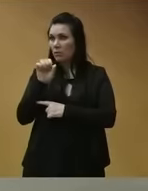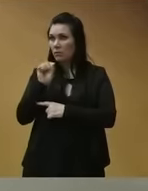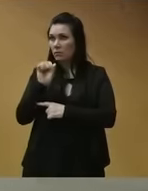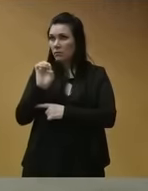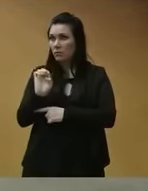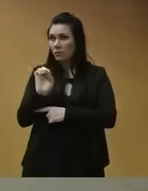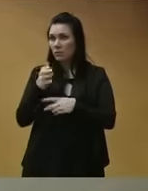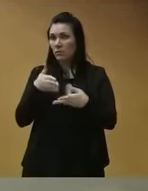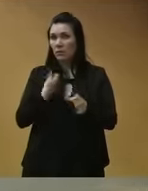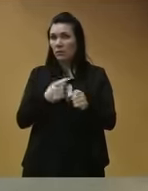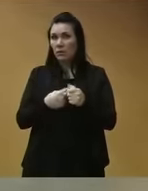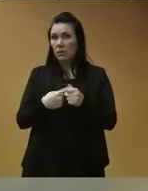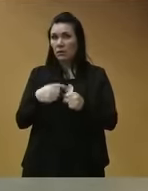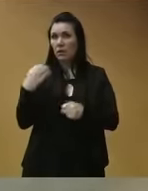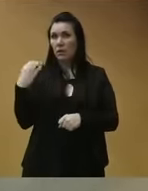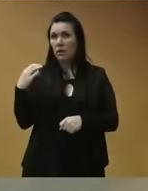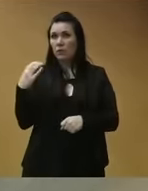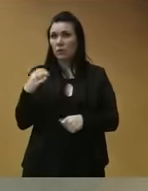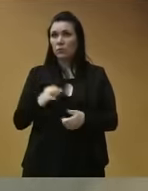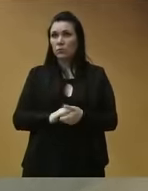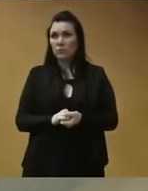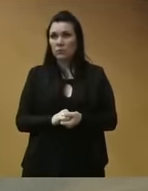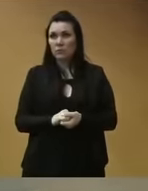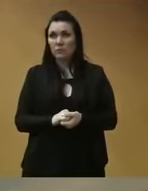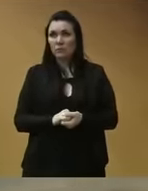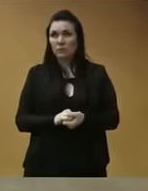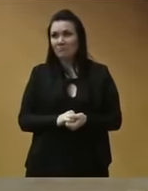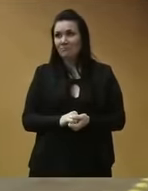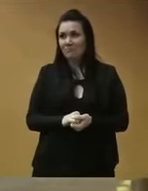Canguçu. Go crazy, berserker.